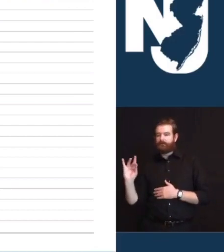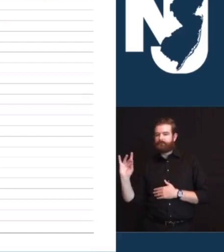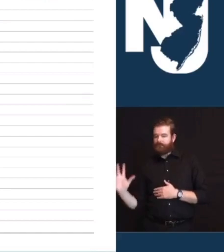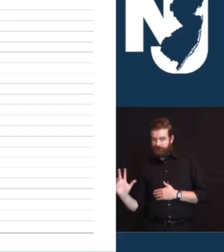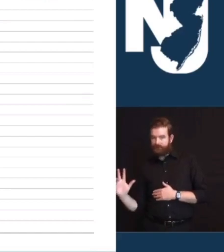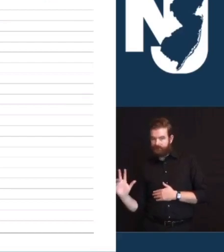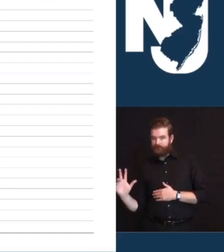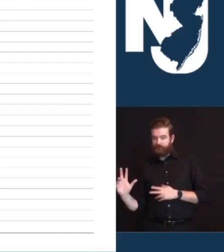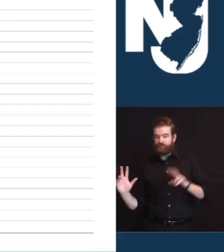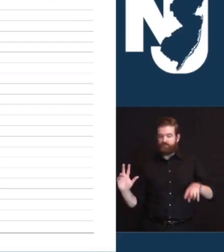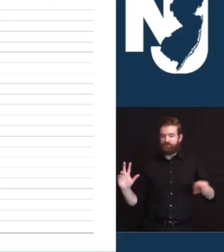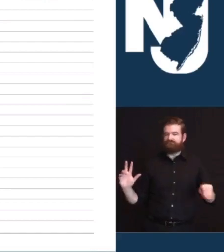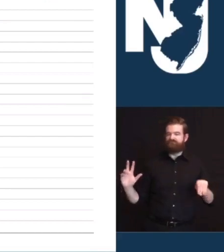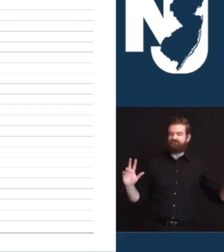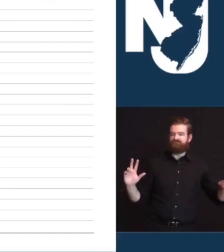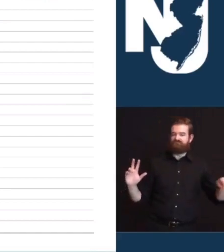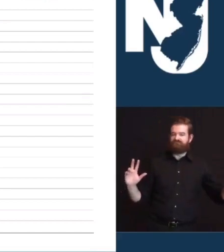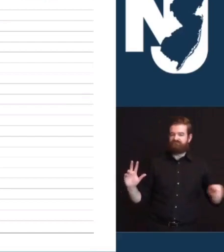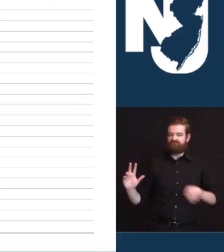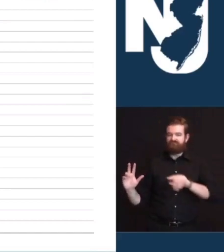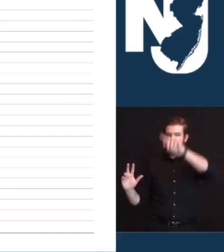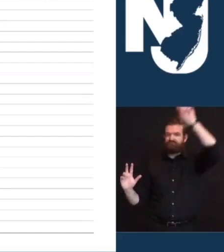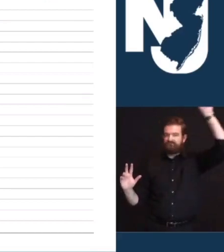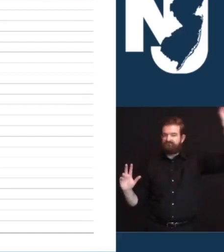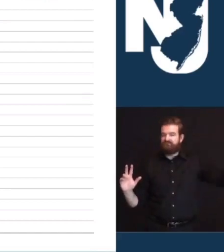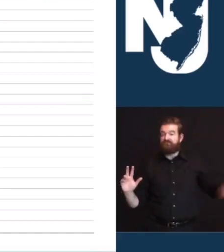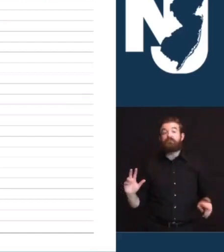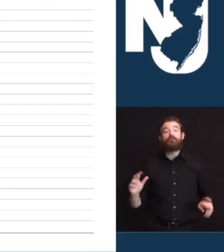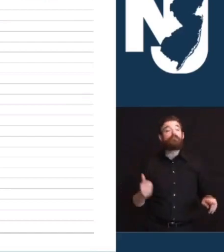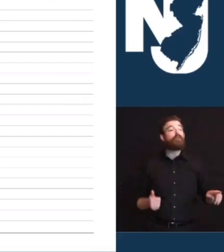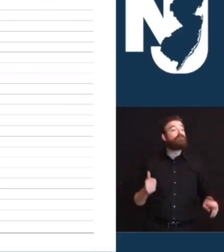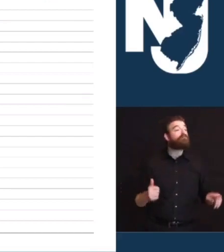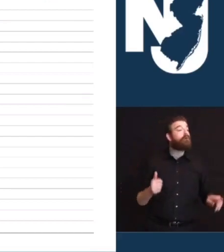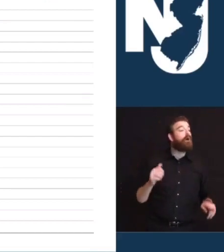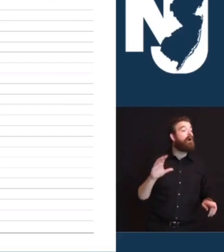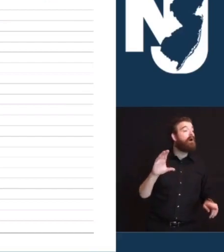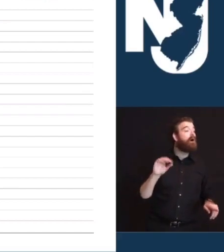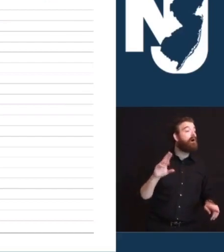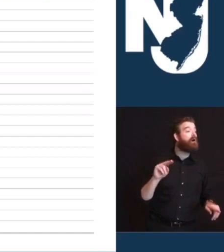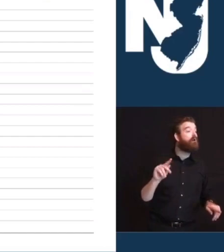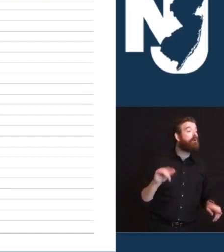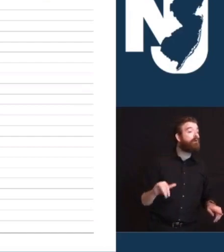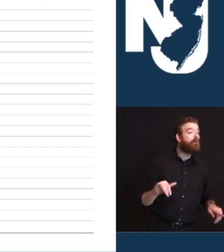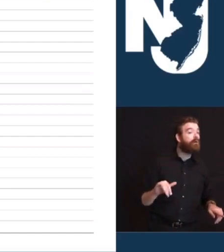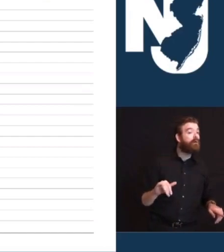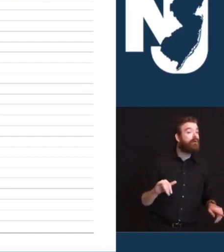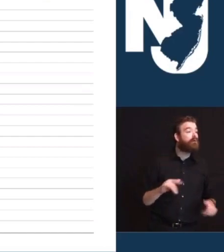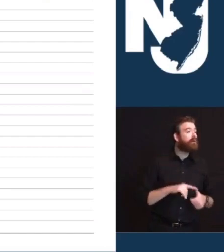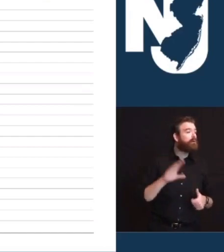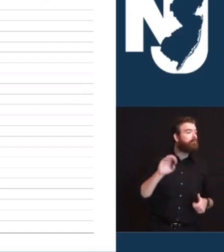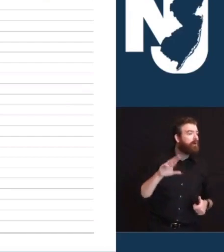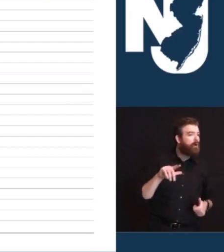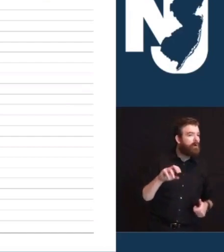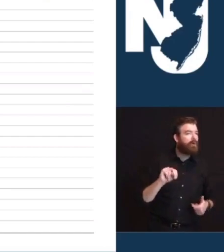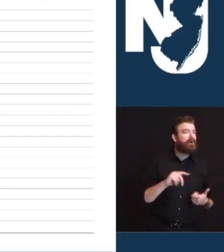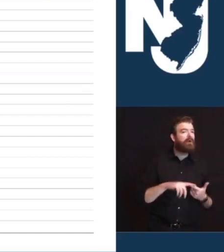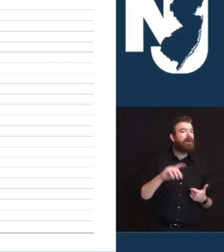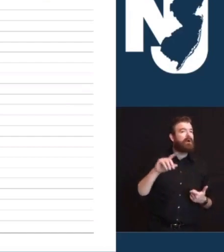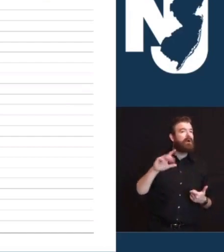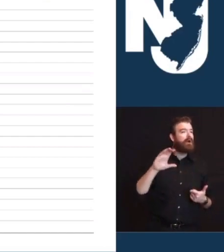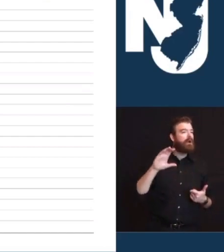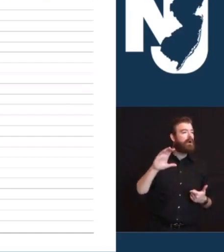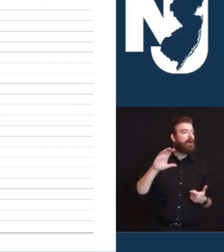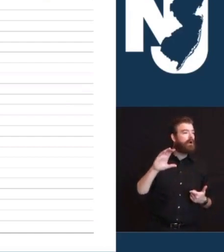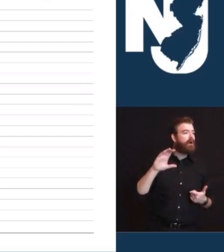with three separate outbreaks are Bergen, Cape May, and Ocean. They have 3 apiece. Everyone else is